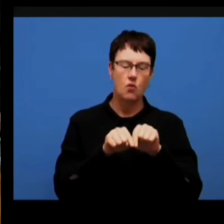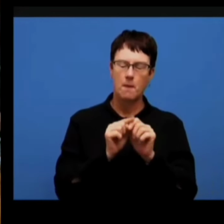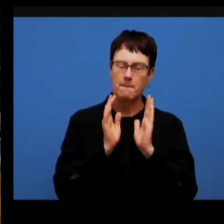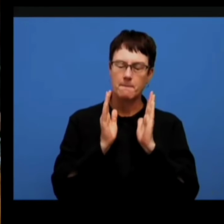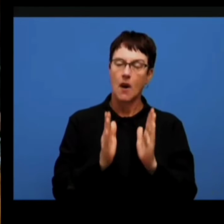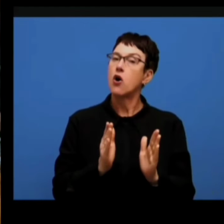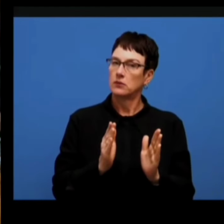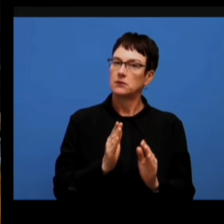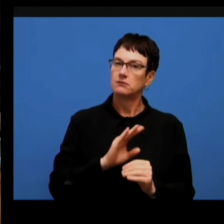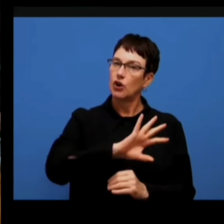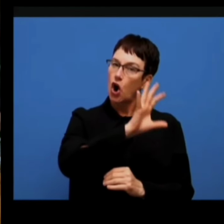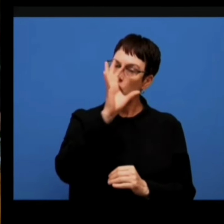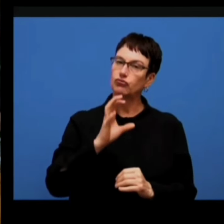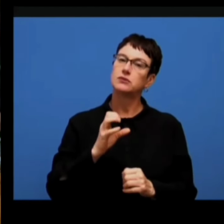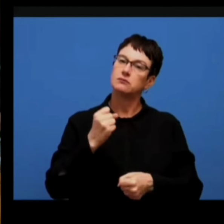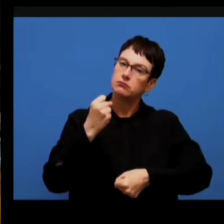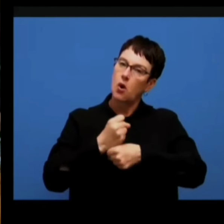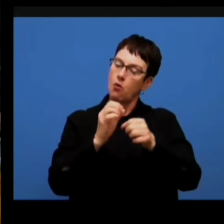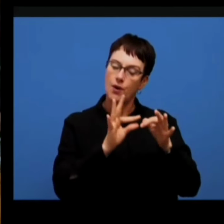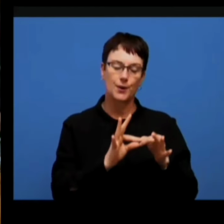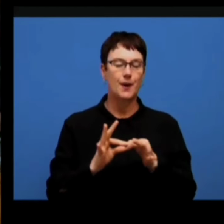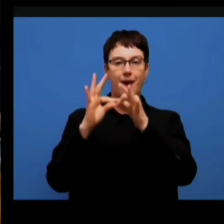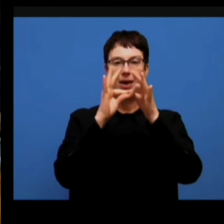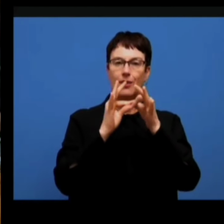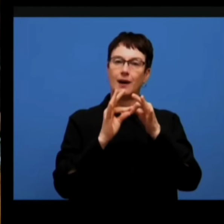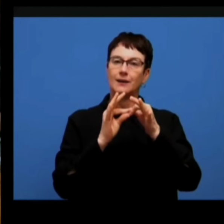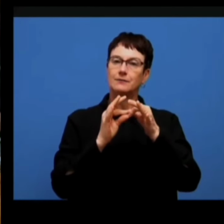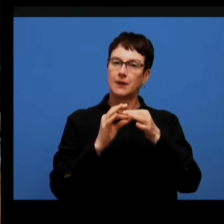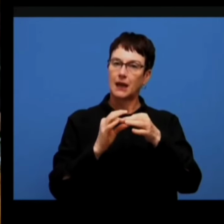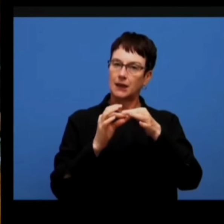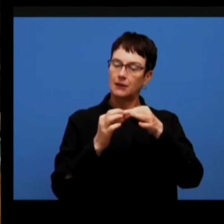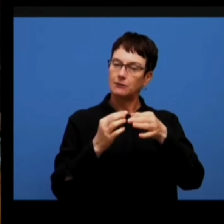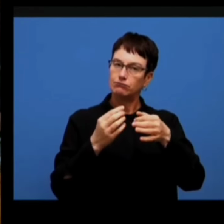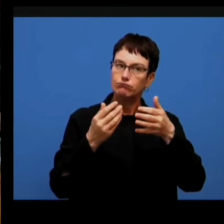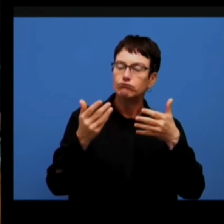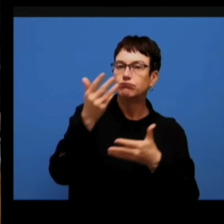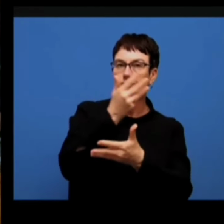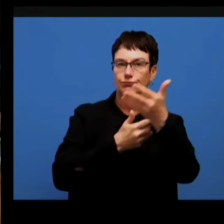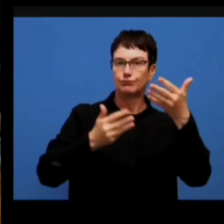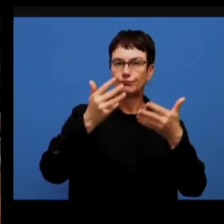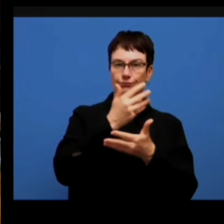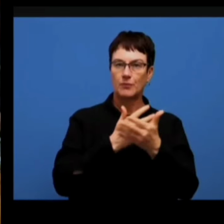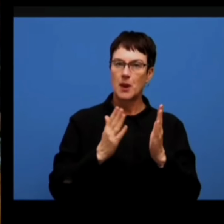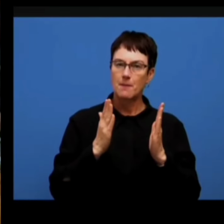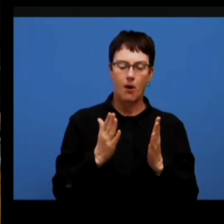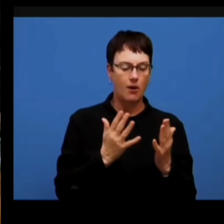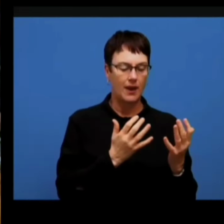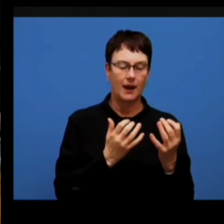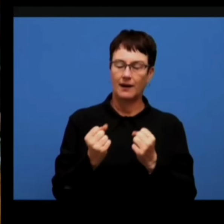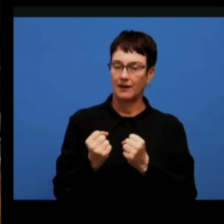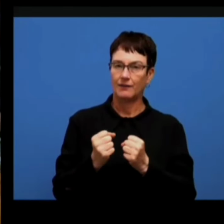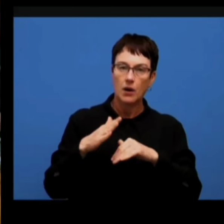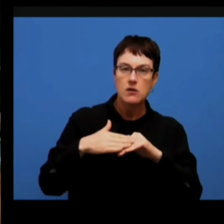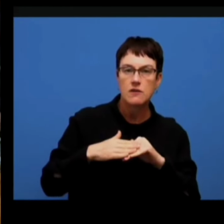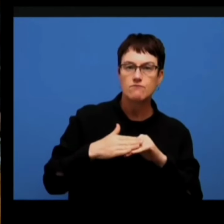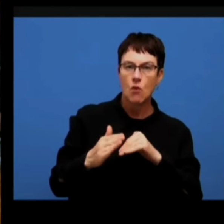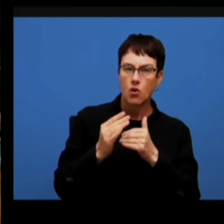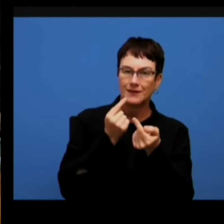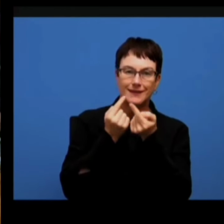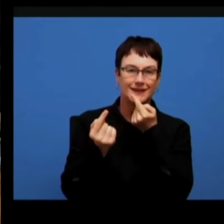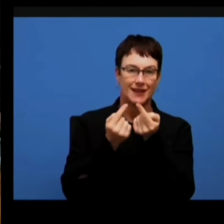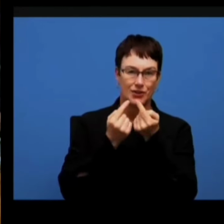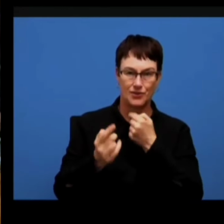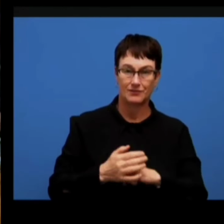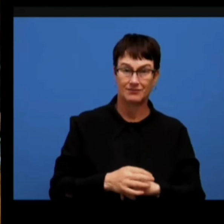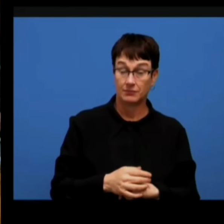there needs to be more dialogue between nuclear states to better understand the potential